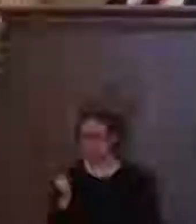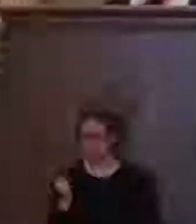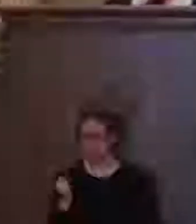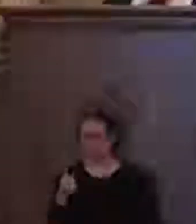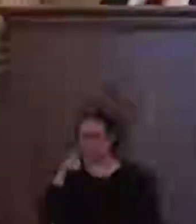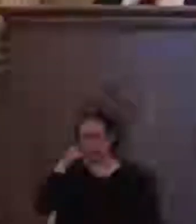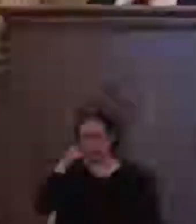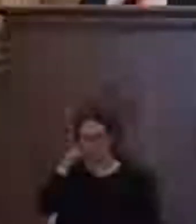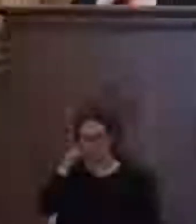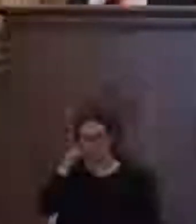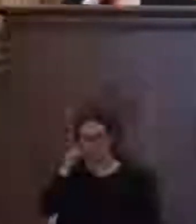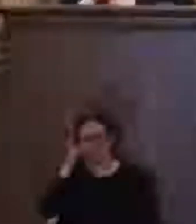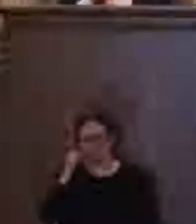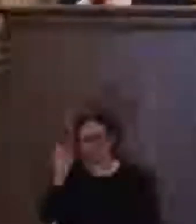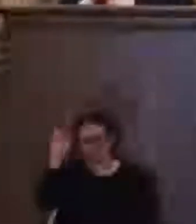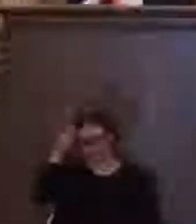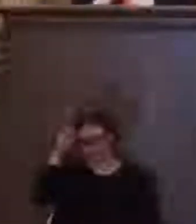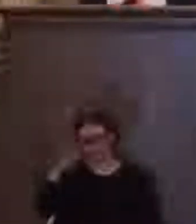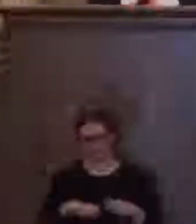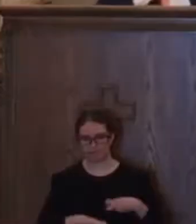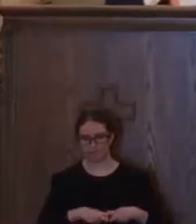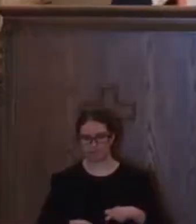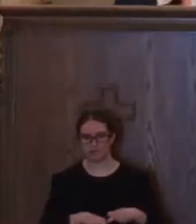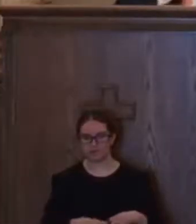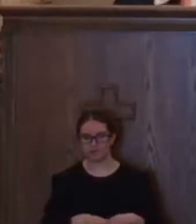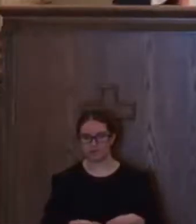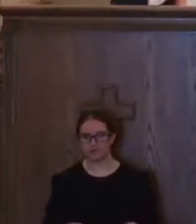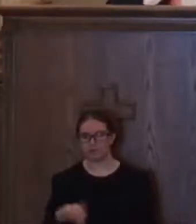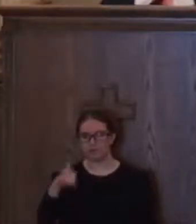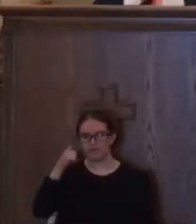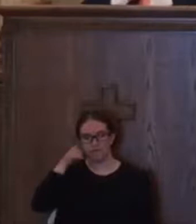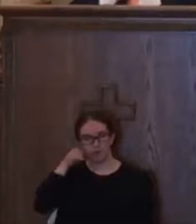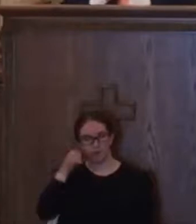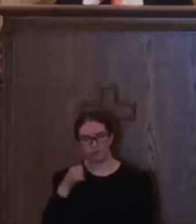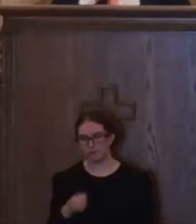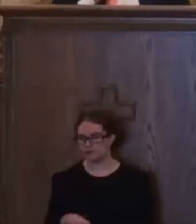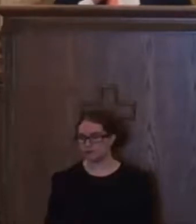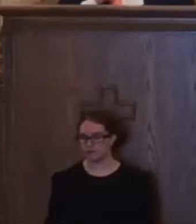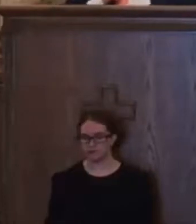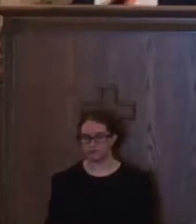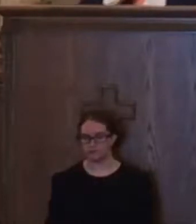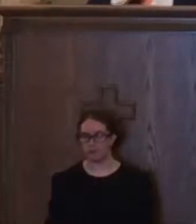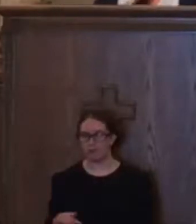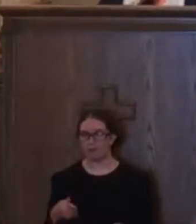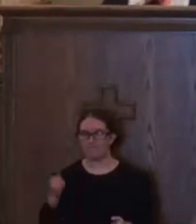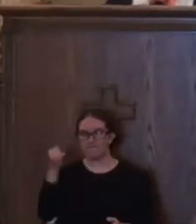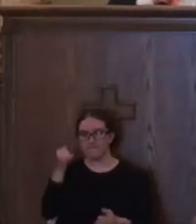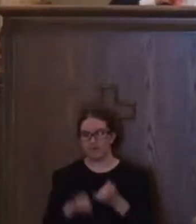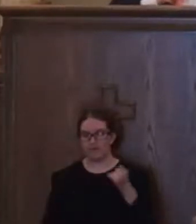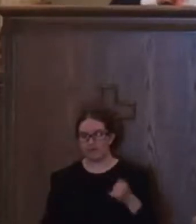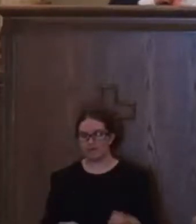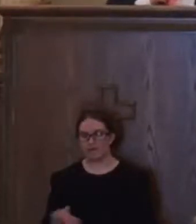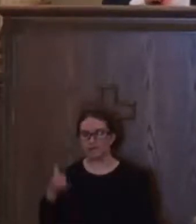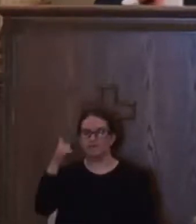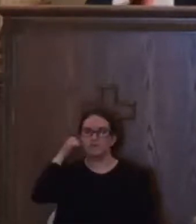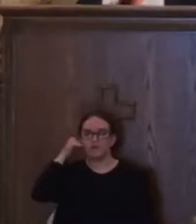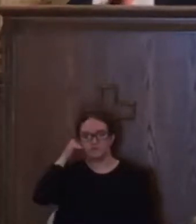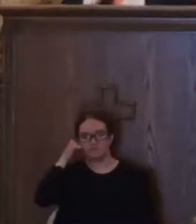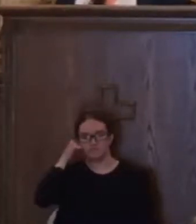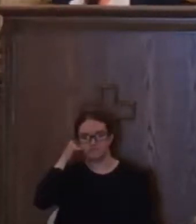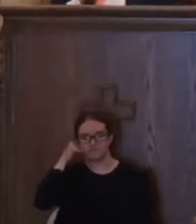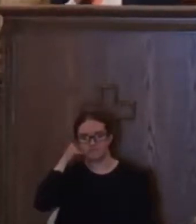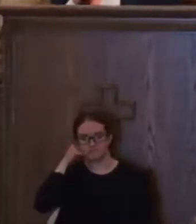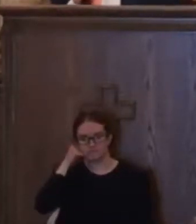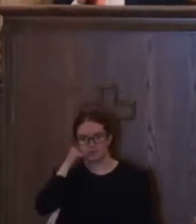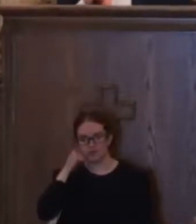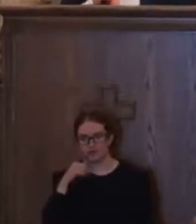It was like the enemy was fighting me. I mean, that phone would not come through. Well, finally, I got a hold of him. And